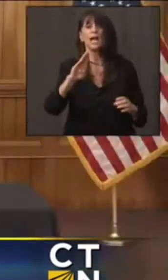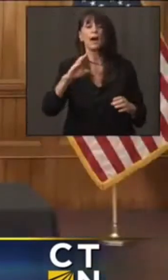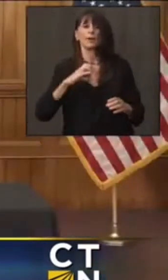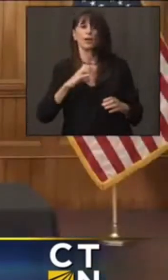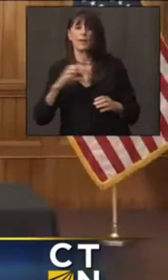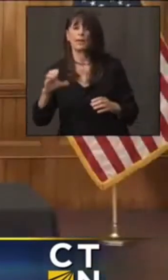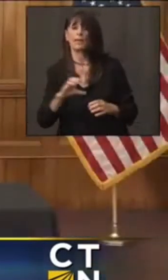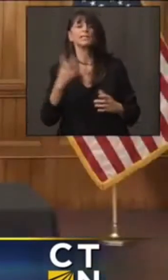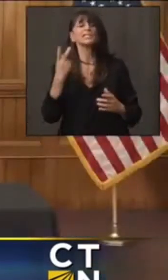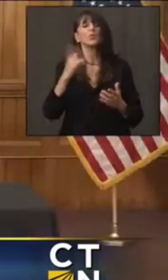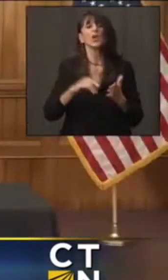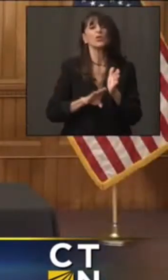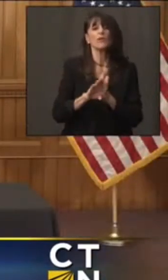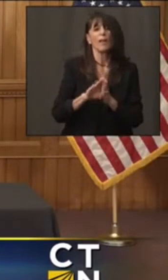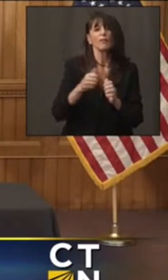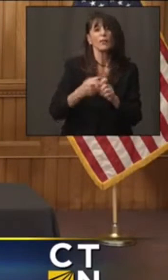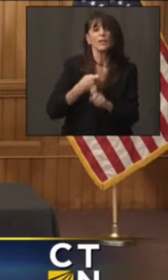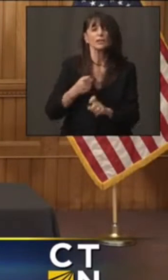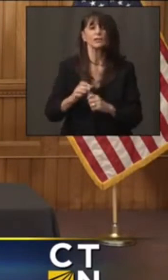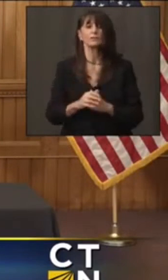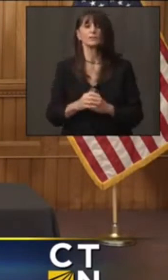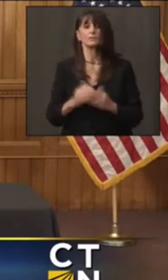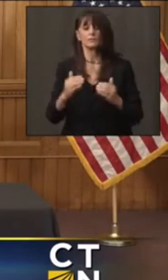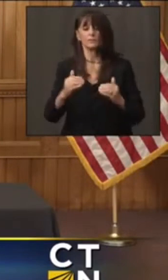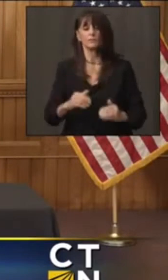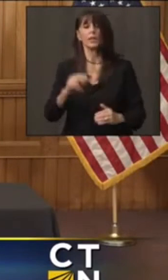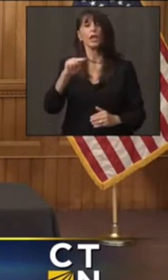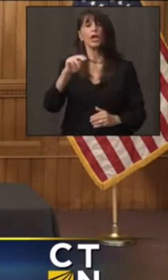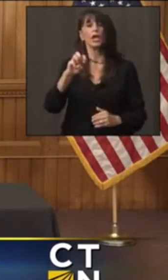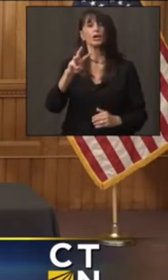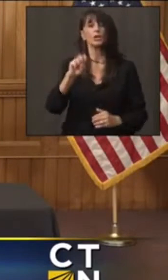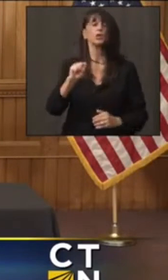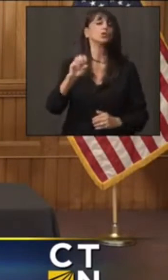Thank you. News 8.